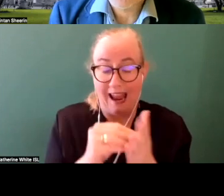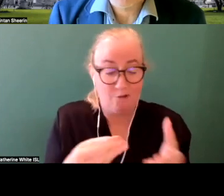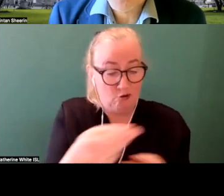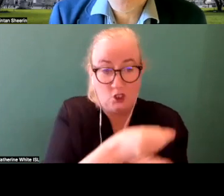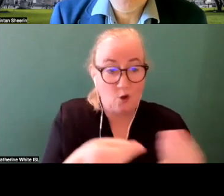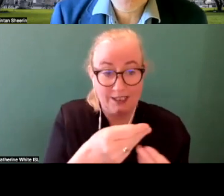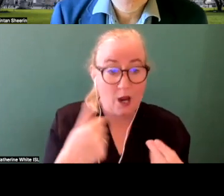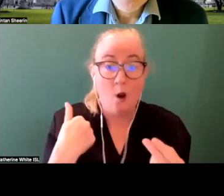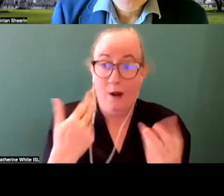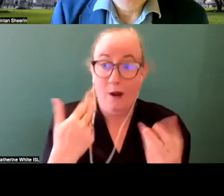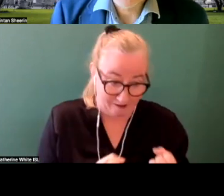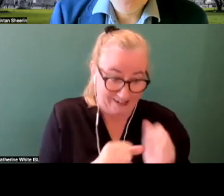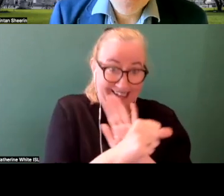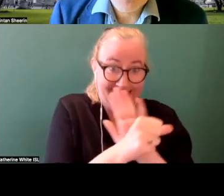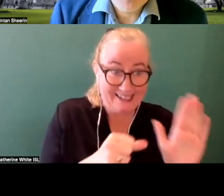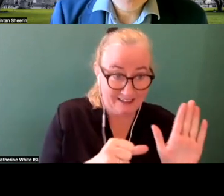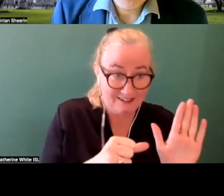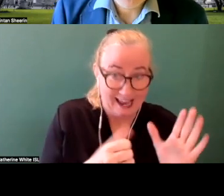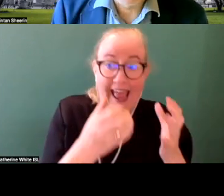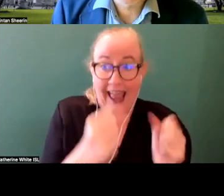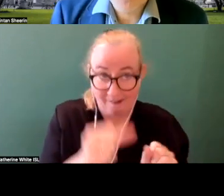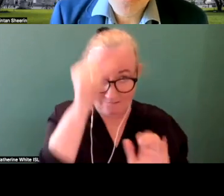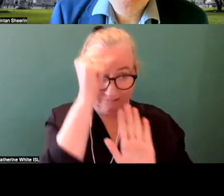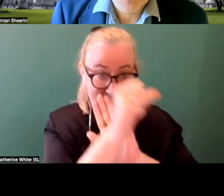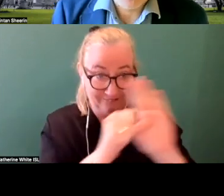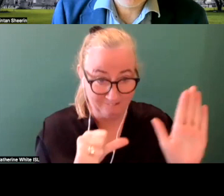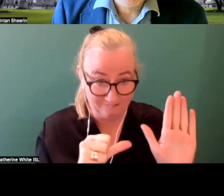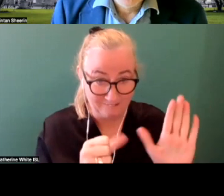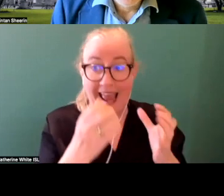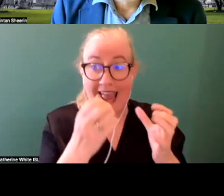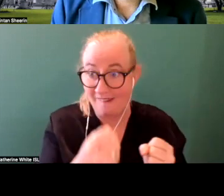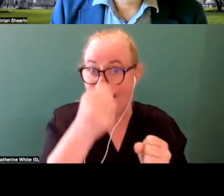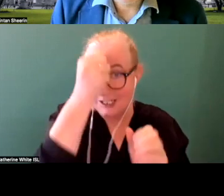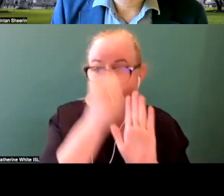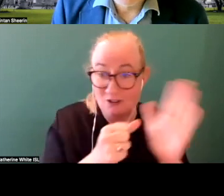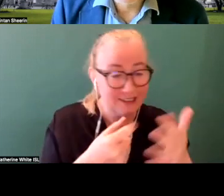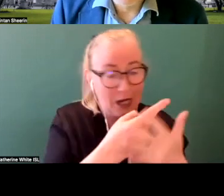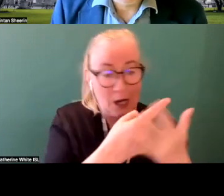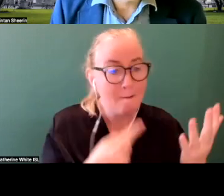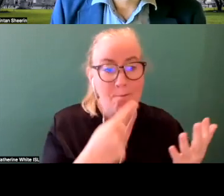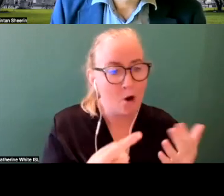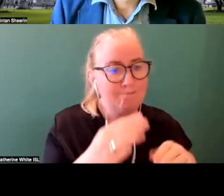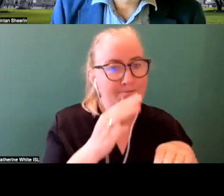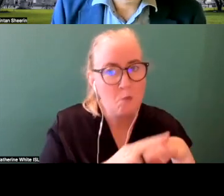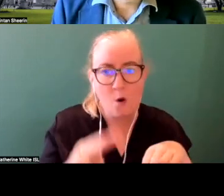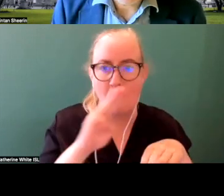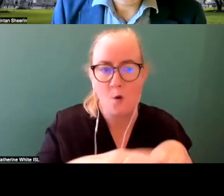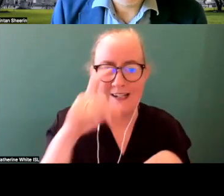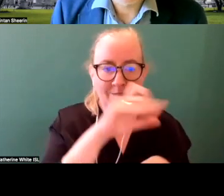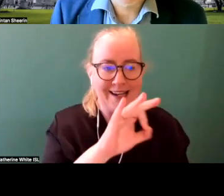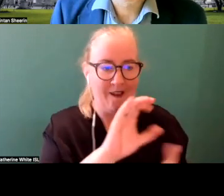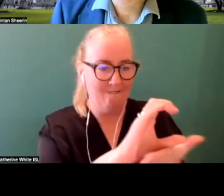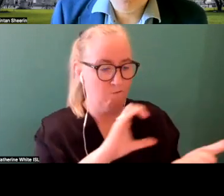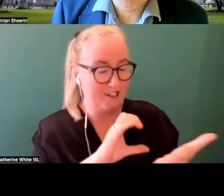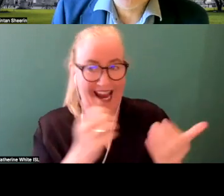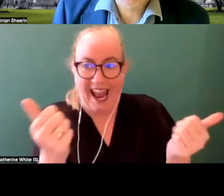that we don't have the skills, or we don't have the expertise, or we don't have the experience. We're just finding it more and more difficult to get funding, any